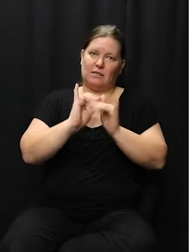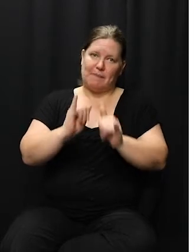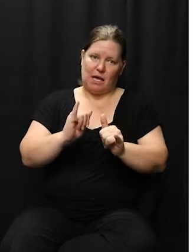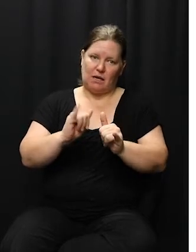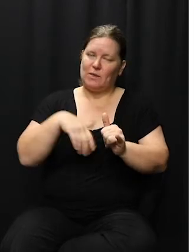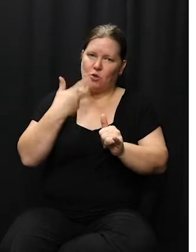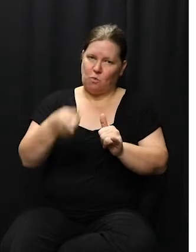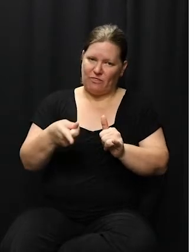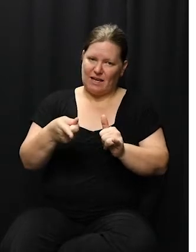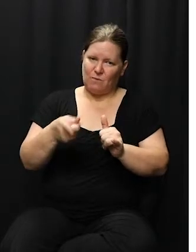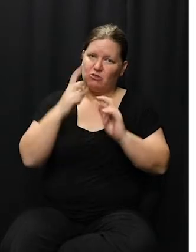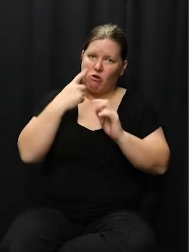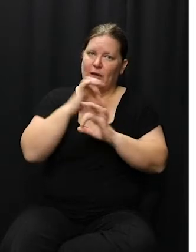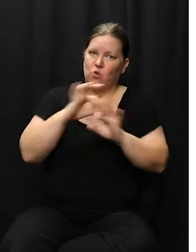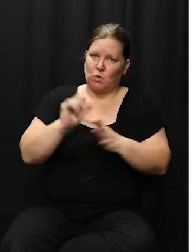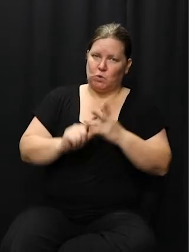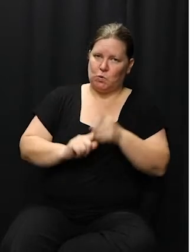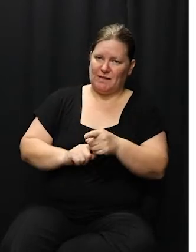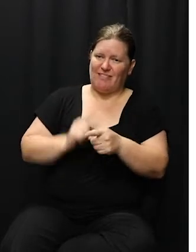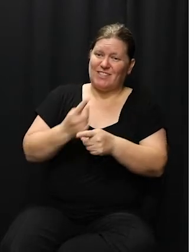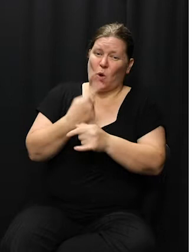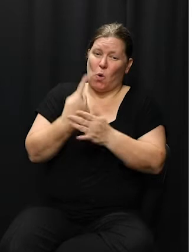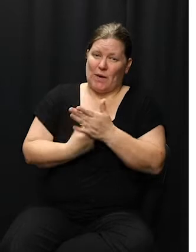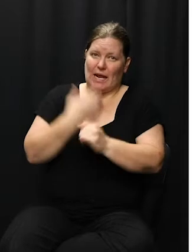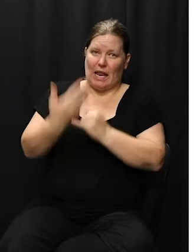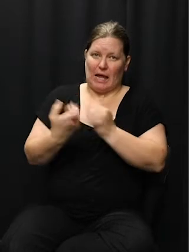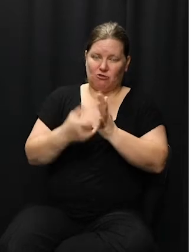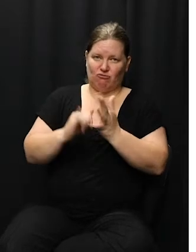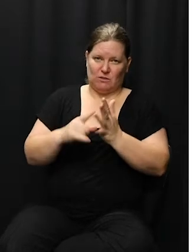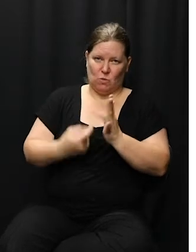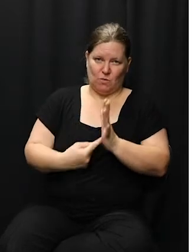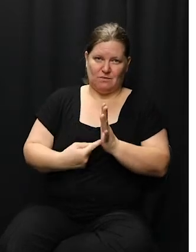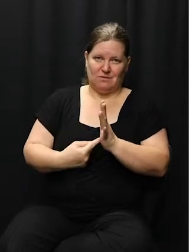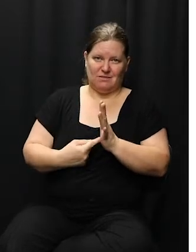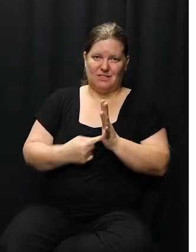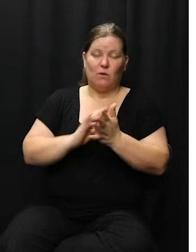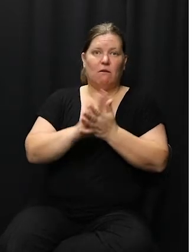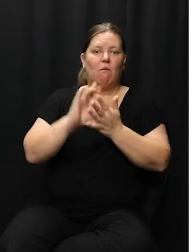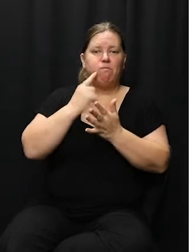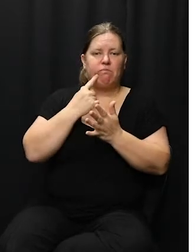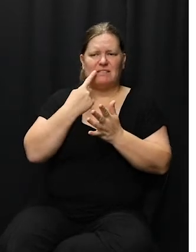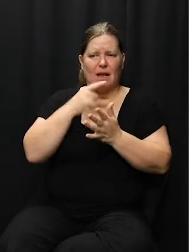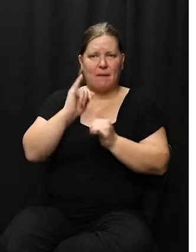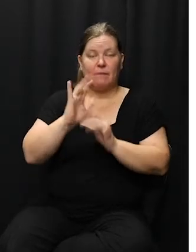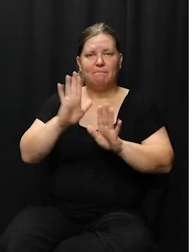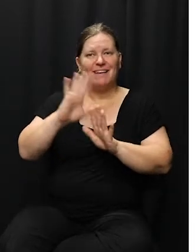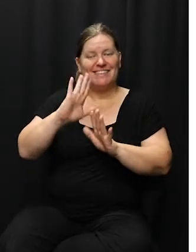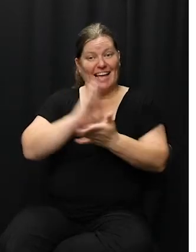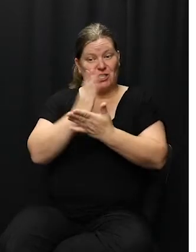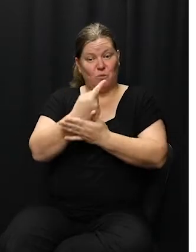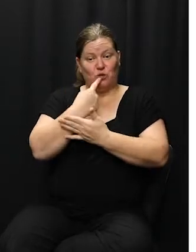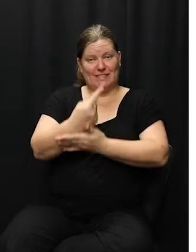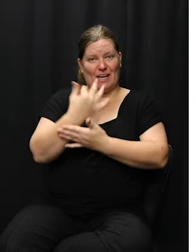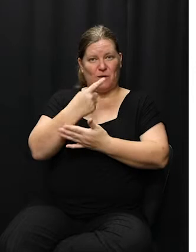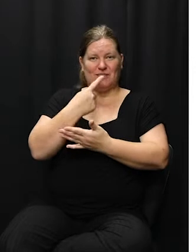sign. And what they mean by need is that's bad. We try not to do that. It'll only be a last resort. They're not trying to